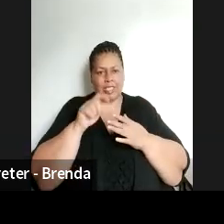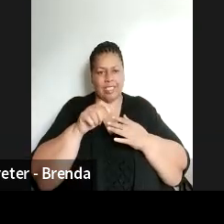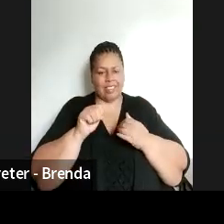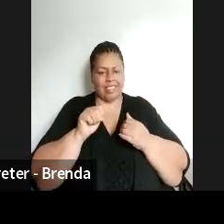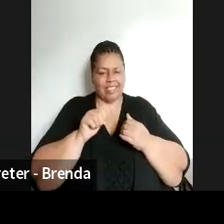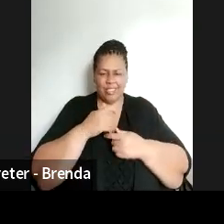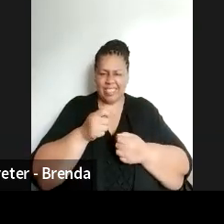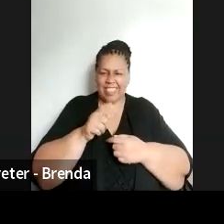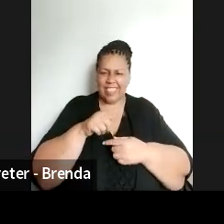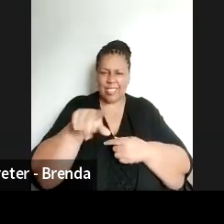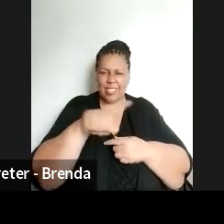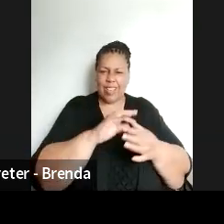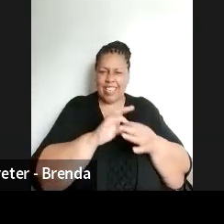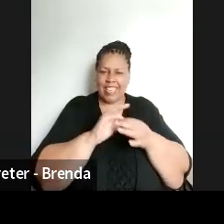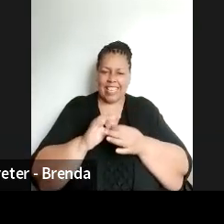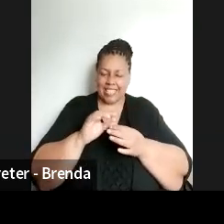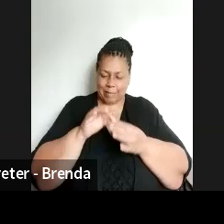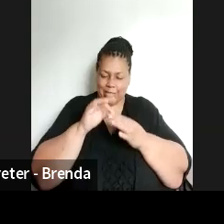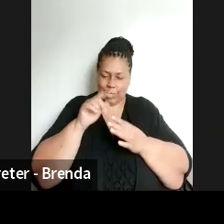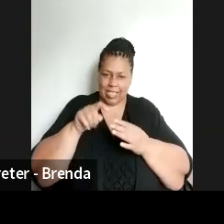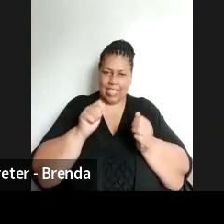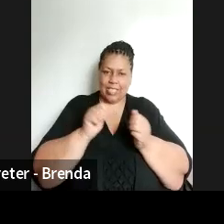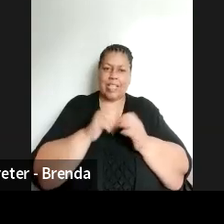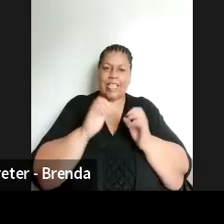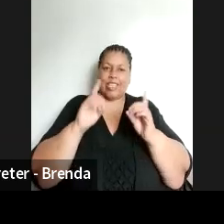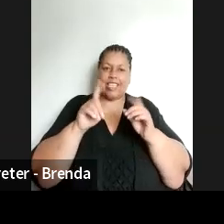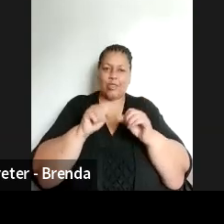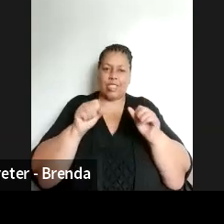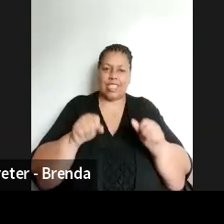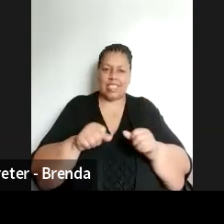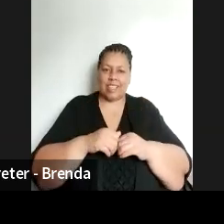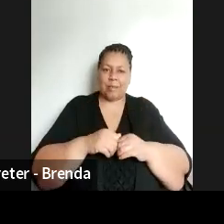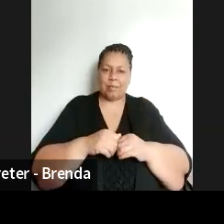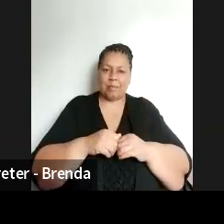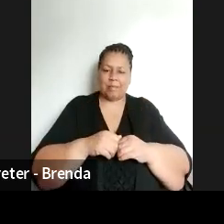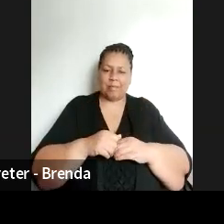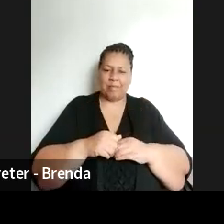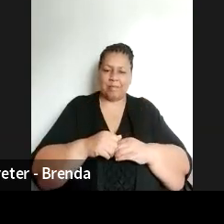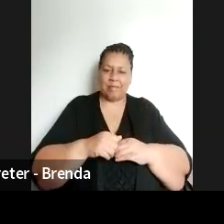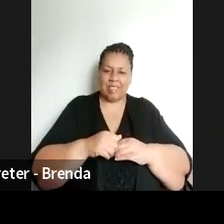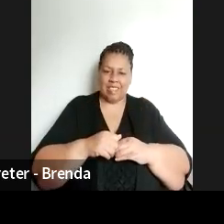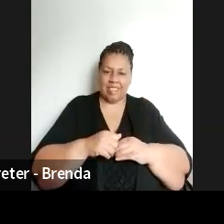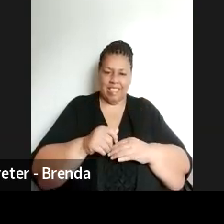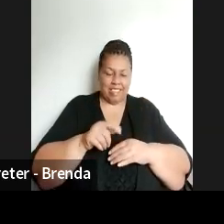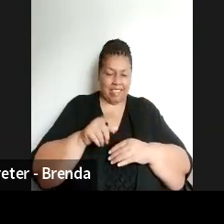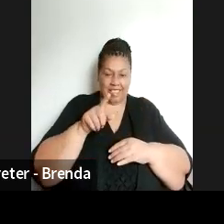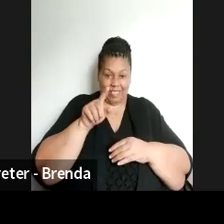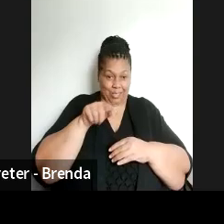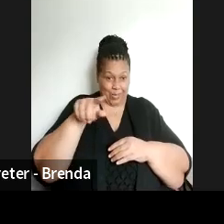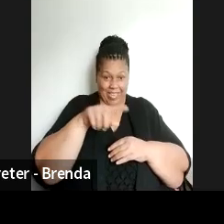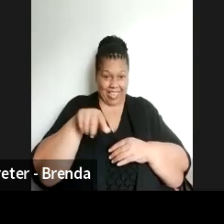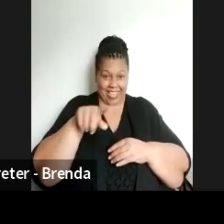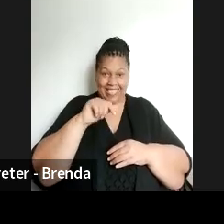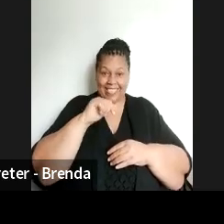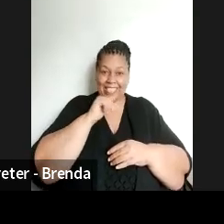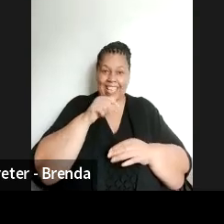connected the special needs term with education system. Because you guys aren't described as